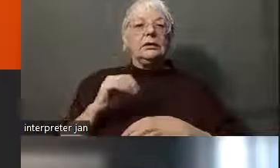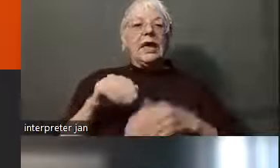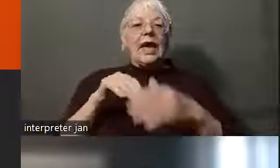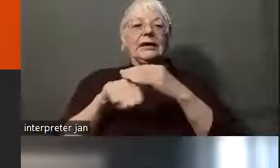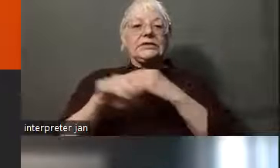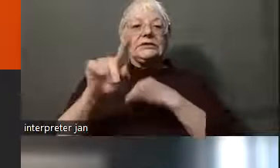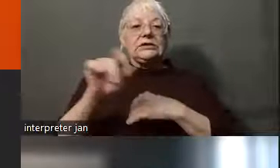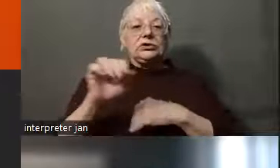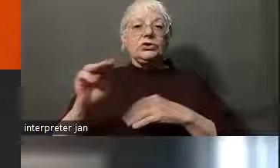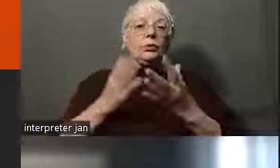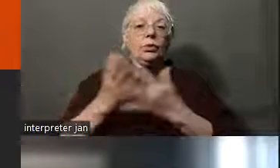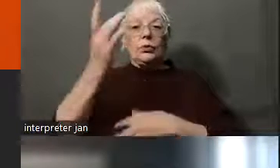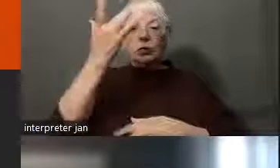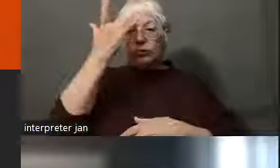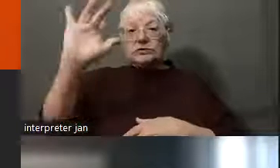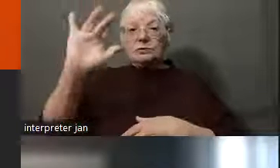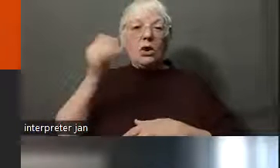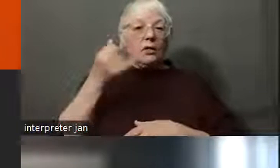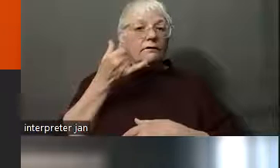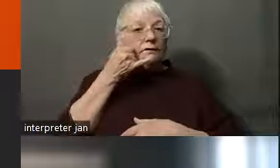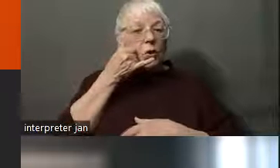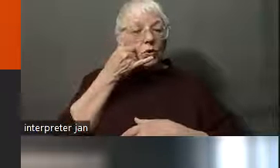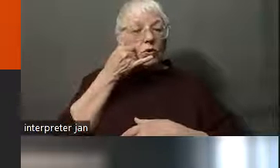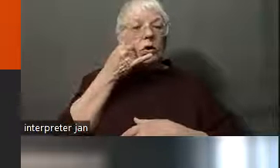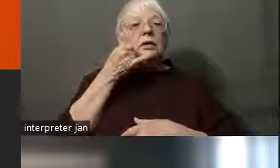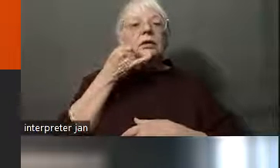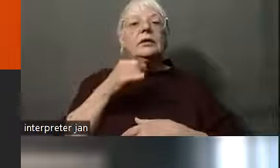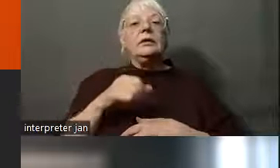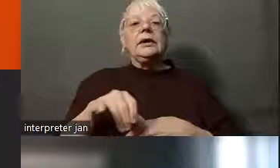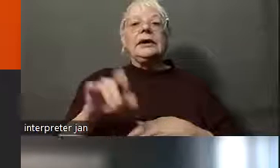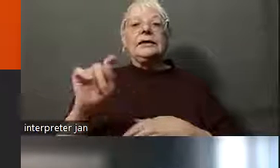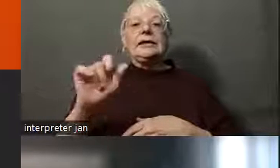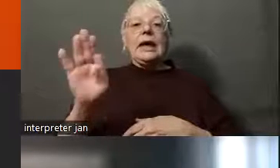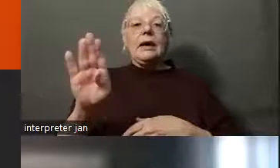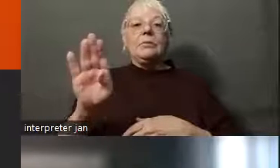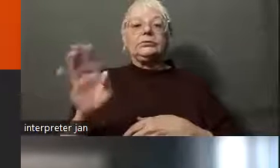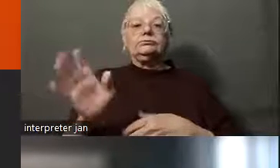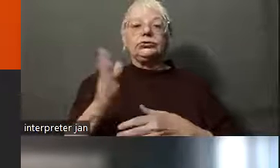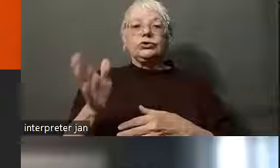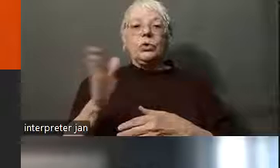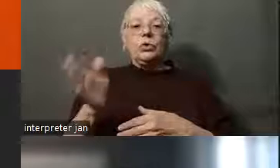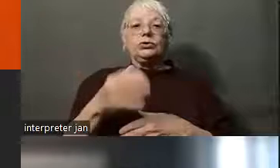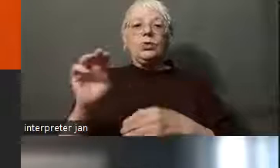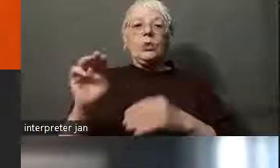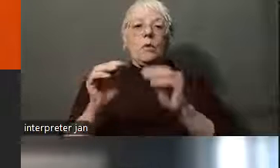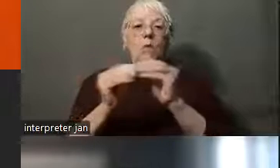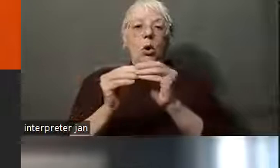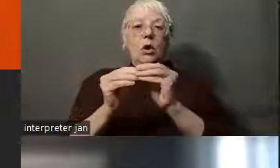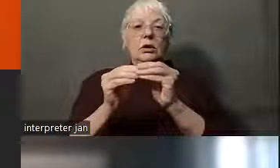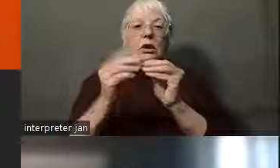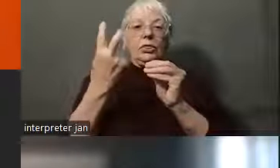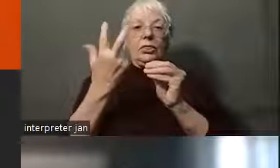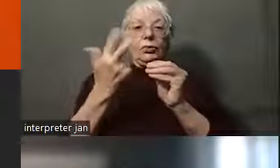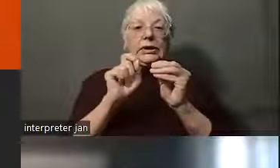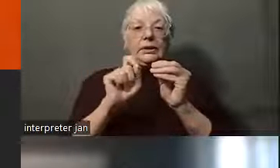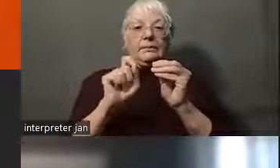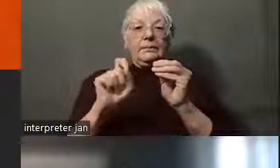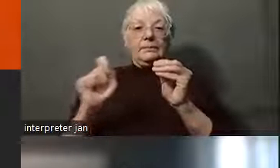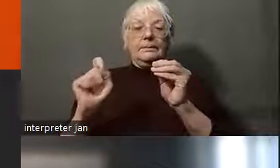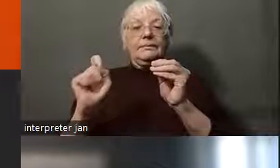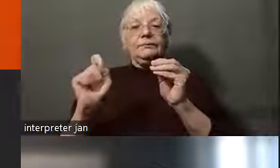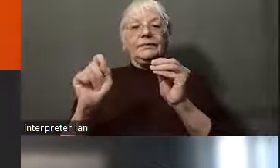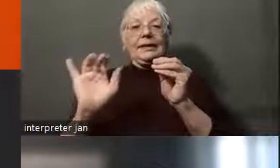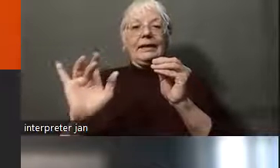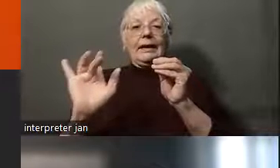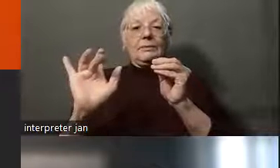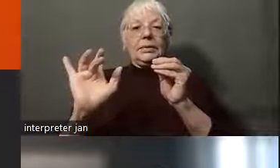through a smartphone browser, at the bottom tab, scroll to more, you'll see 3 buttons. You tap on that,